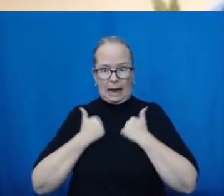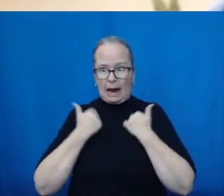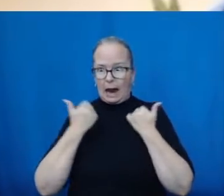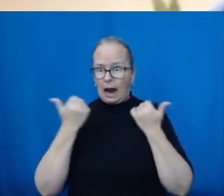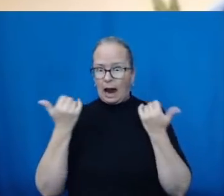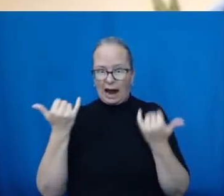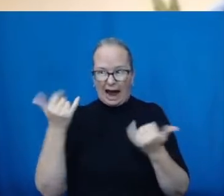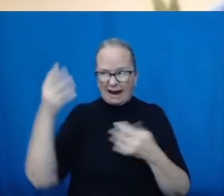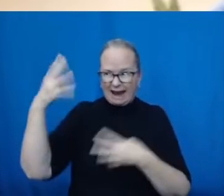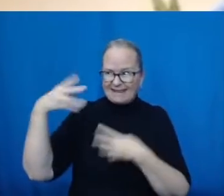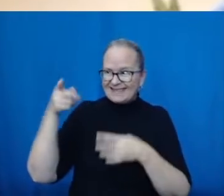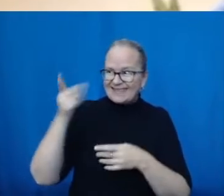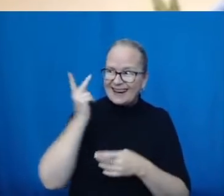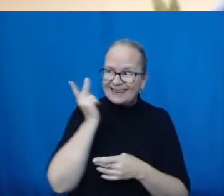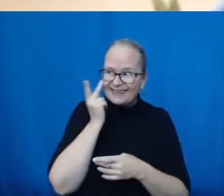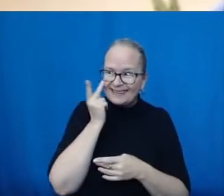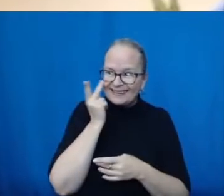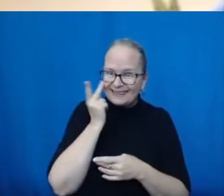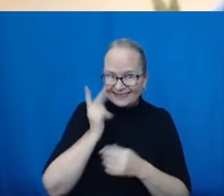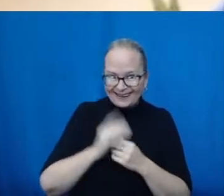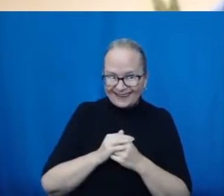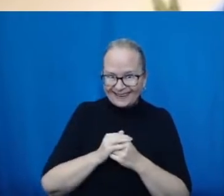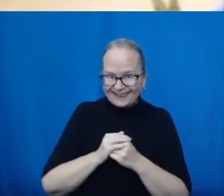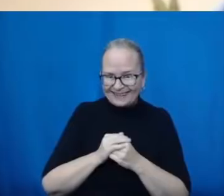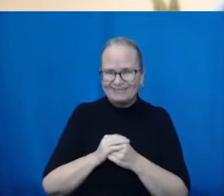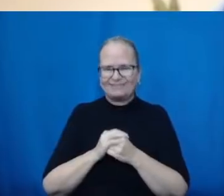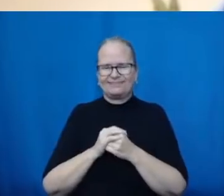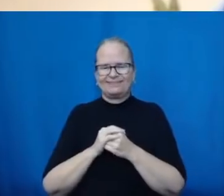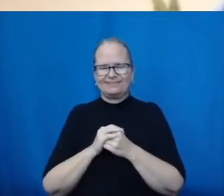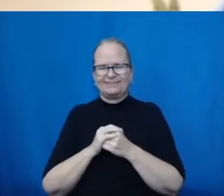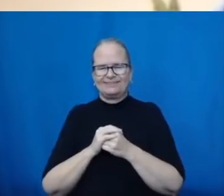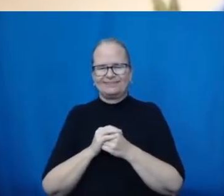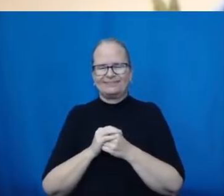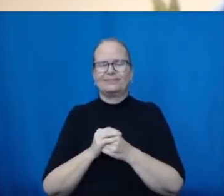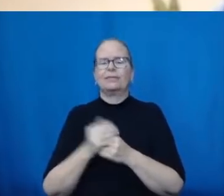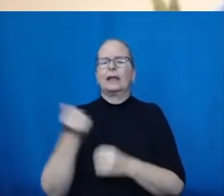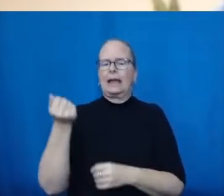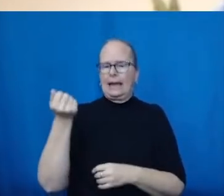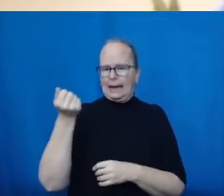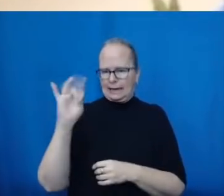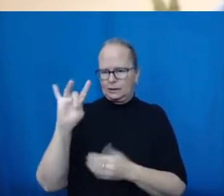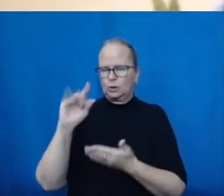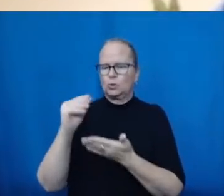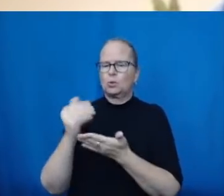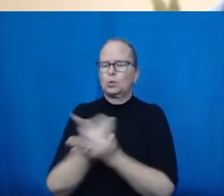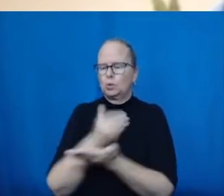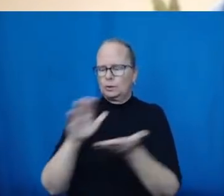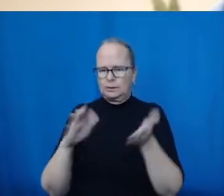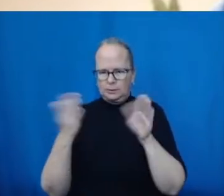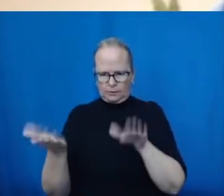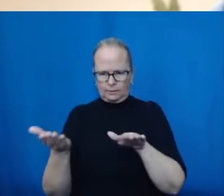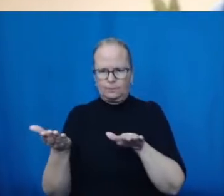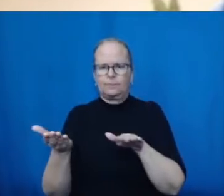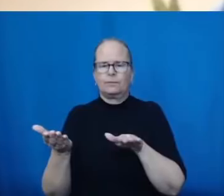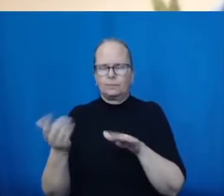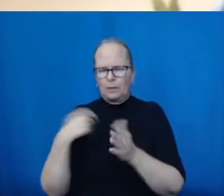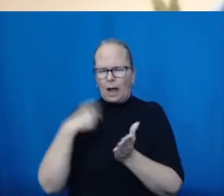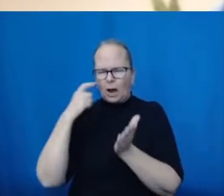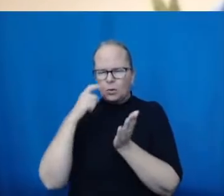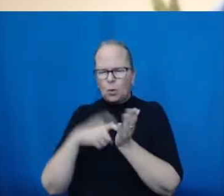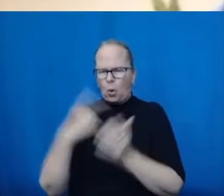We've had 18 new deaths, and I did notice that one of the deaths was a female in her 30s in